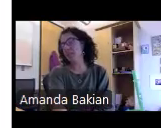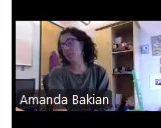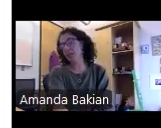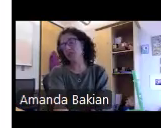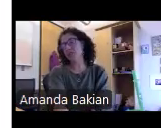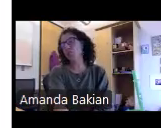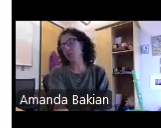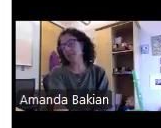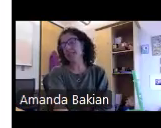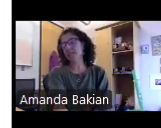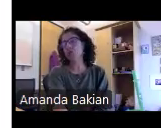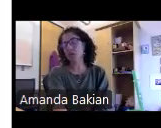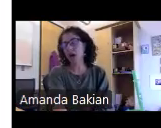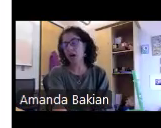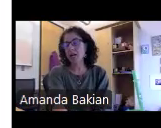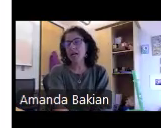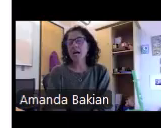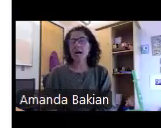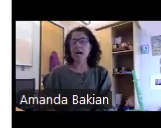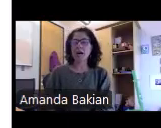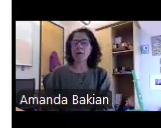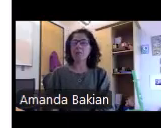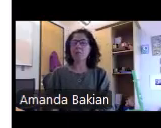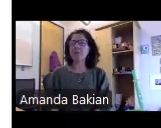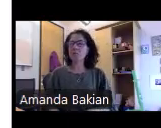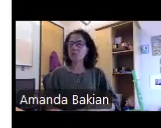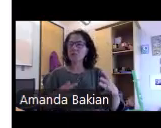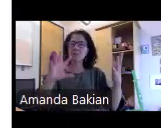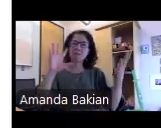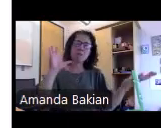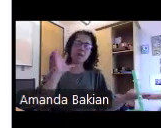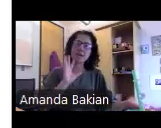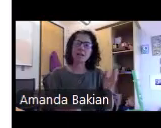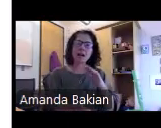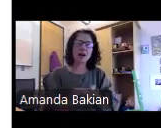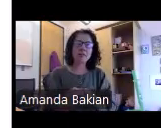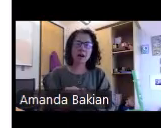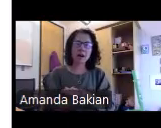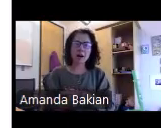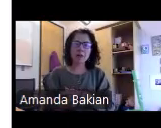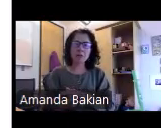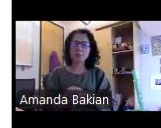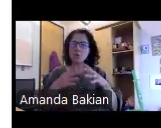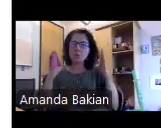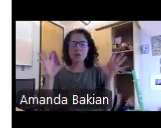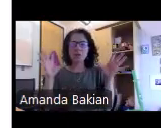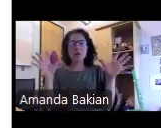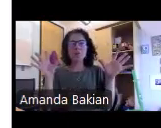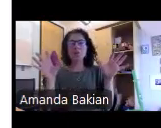ongoing epidemiologic work in Utah. This was because of